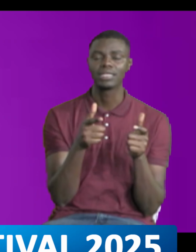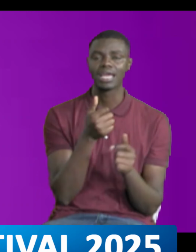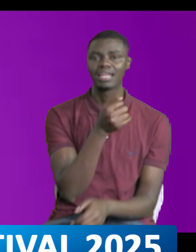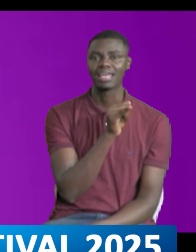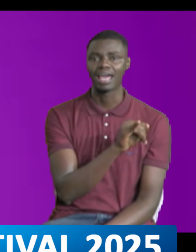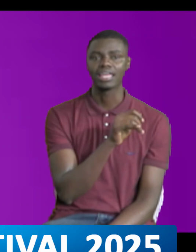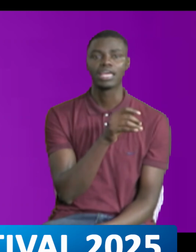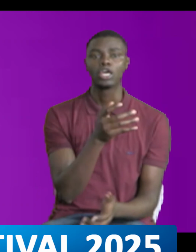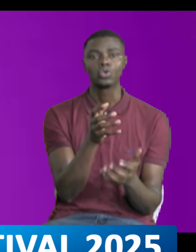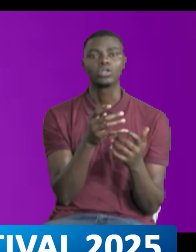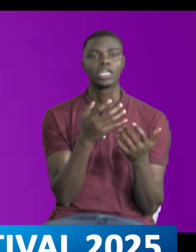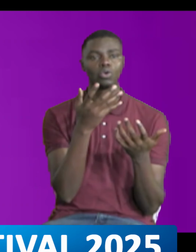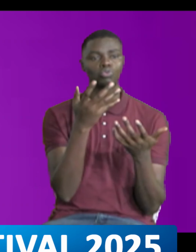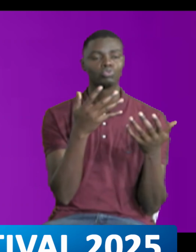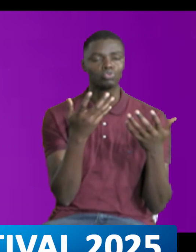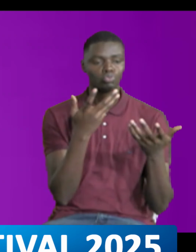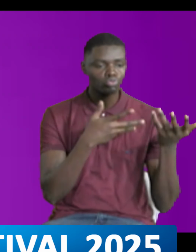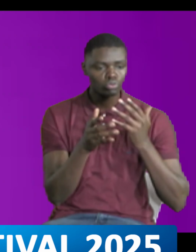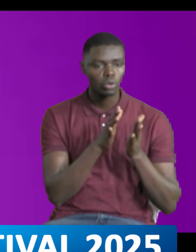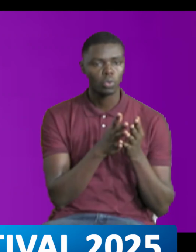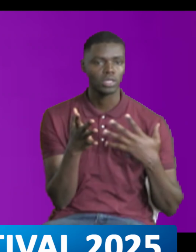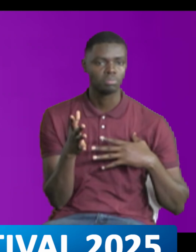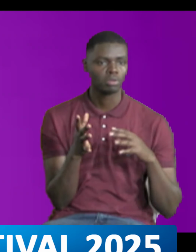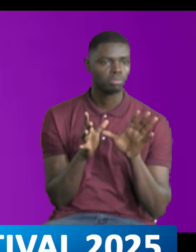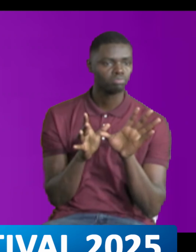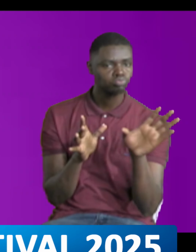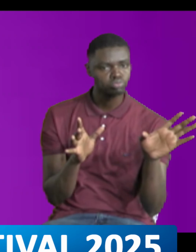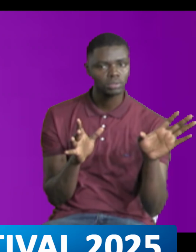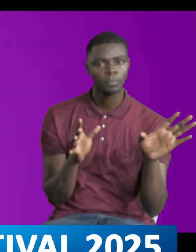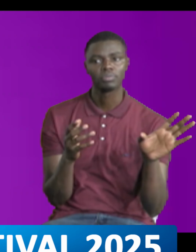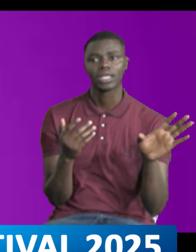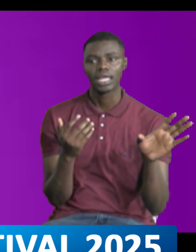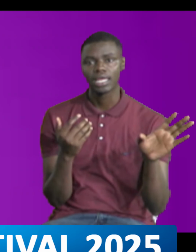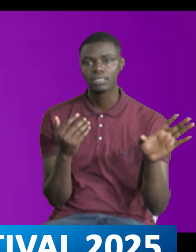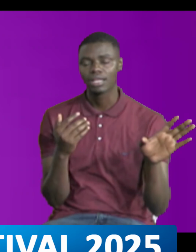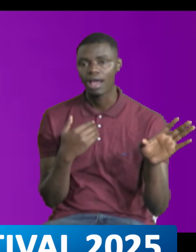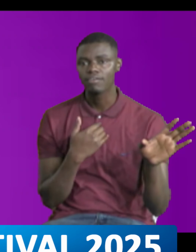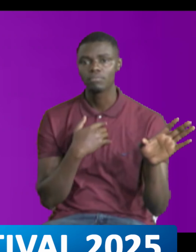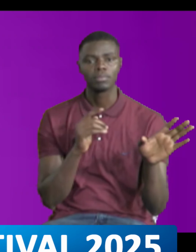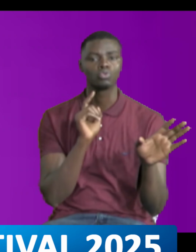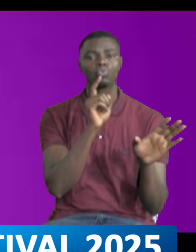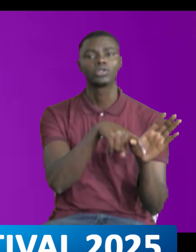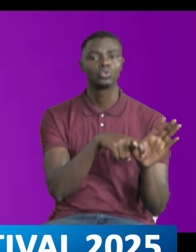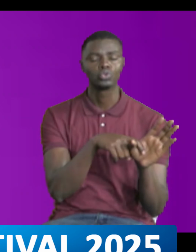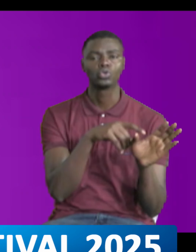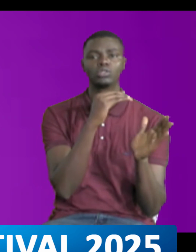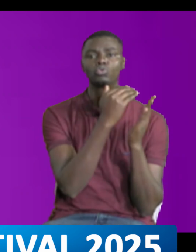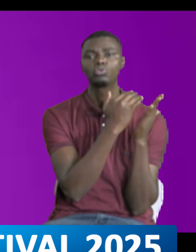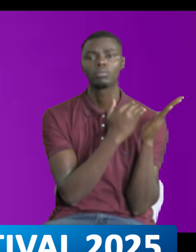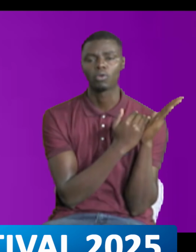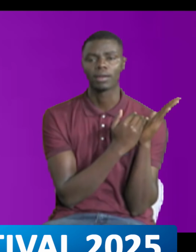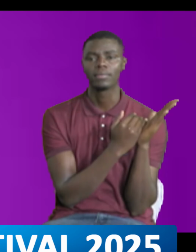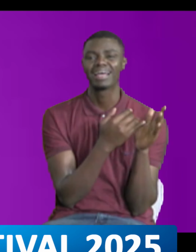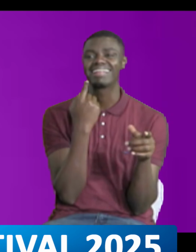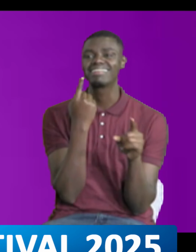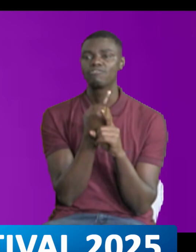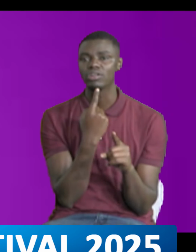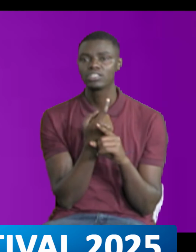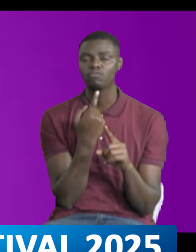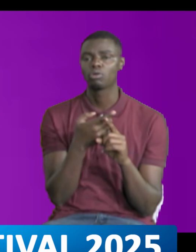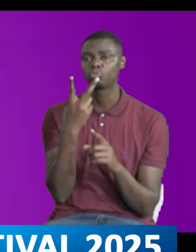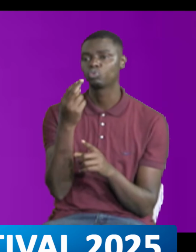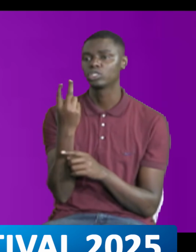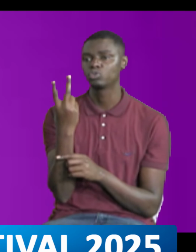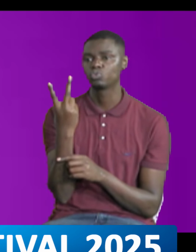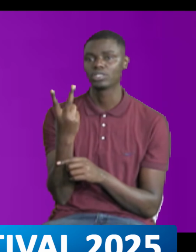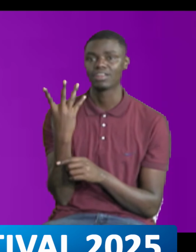you need to talk to these people, or you need to have to attend this session. The difference from the